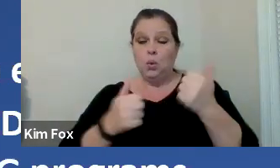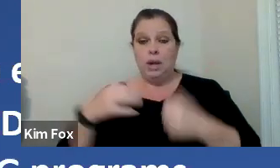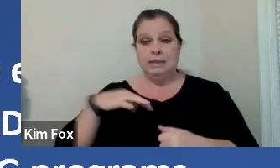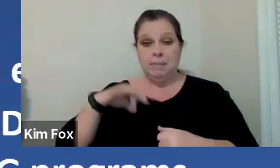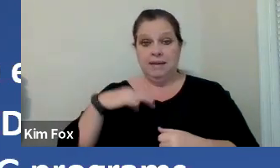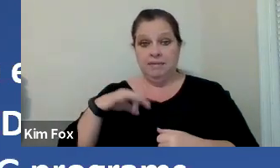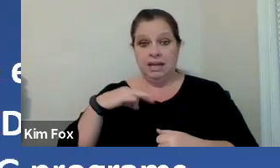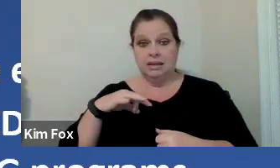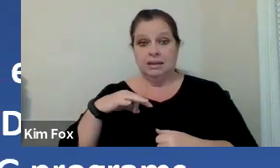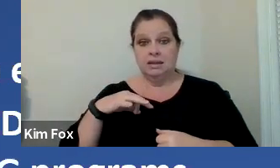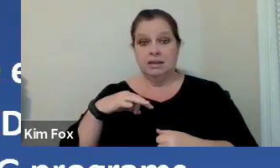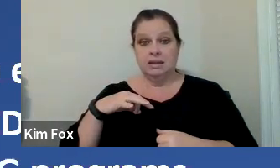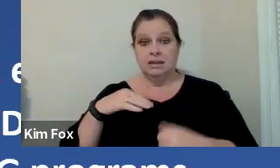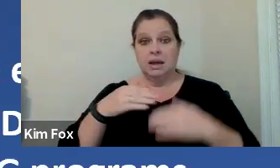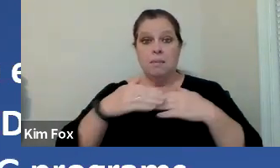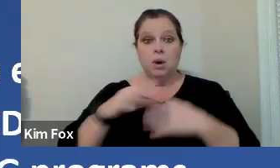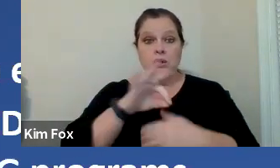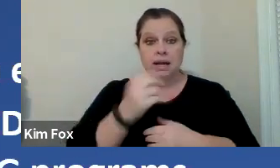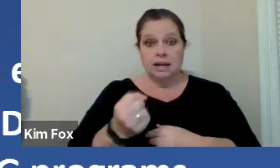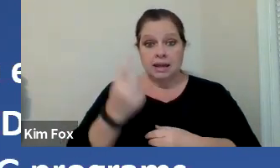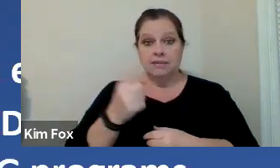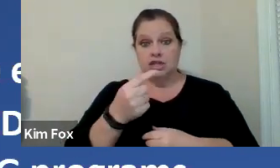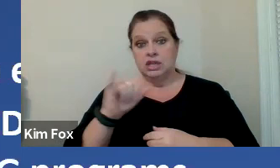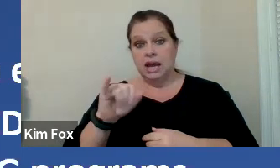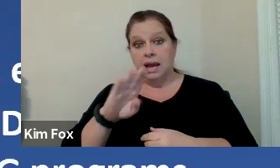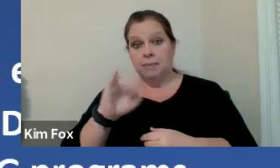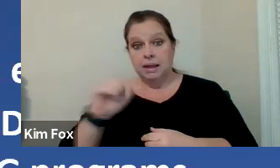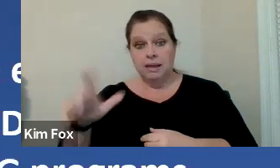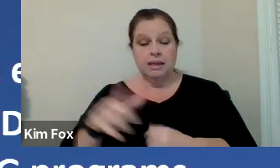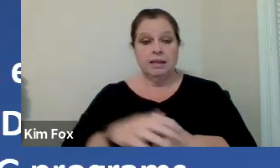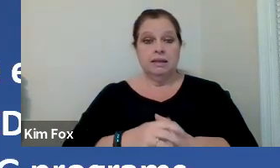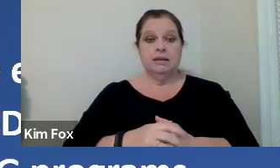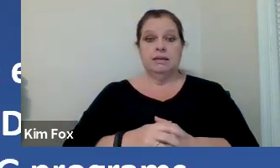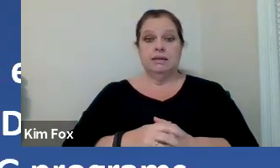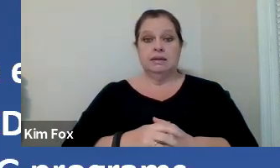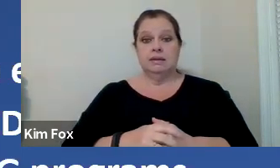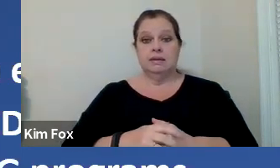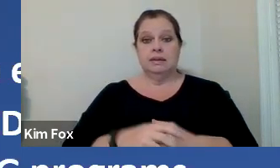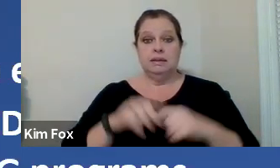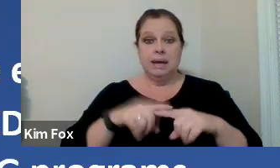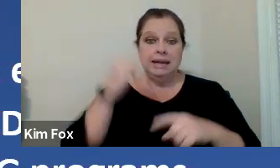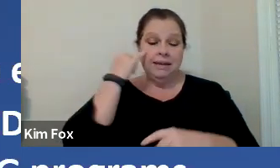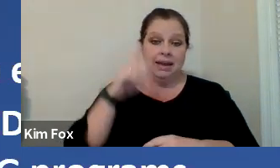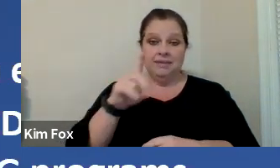for, post 9/11 GI Bill, for the dependents if you have the DEA,